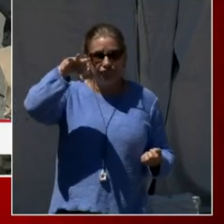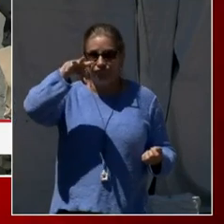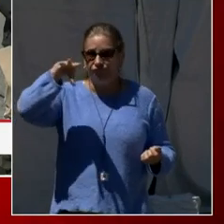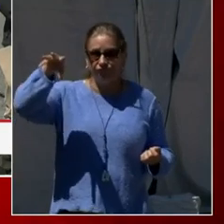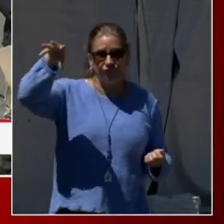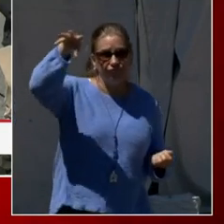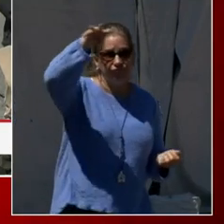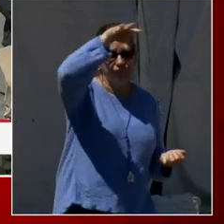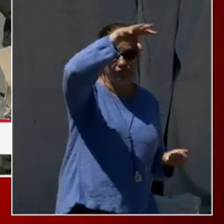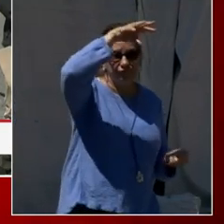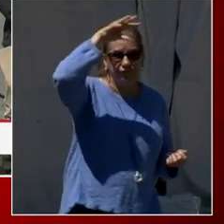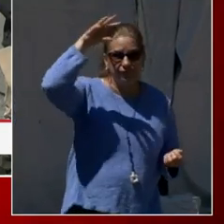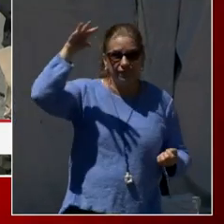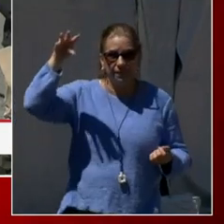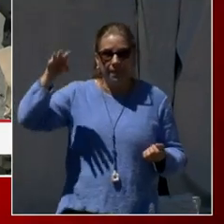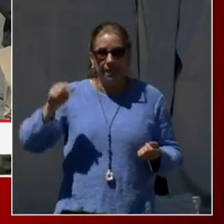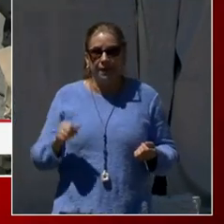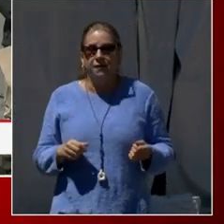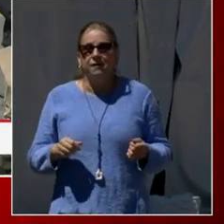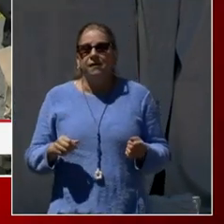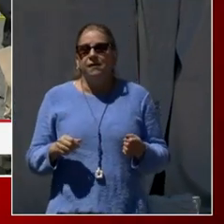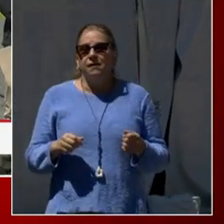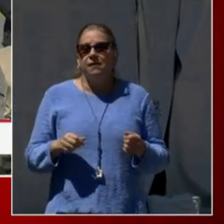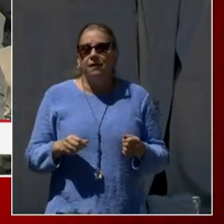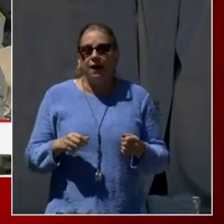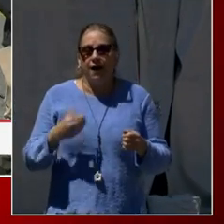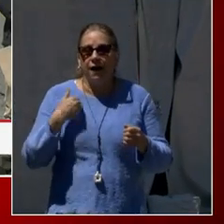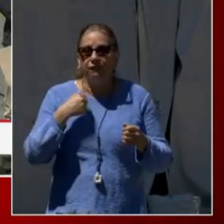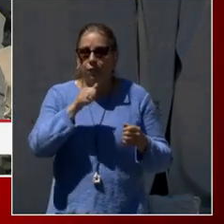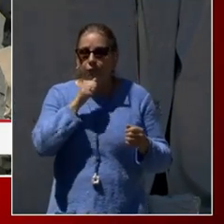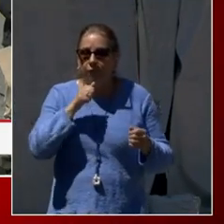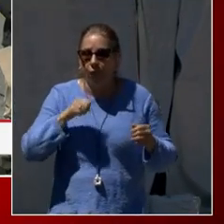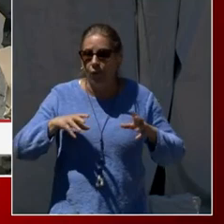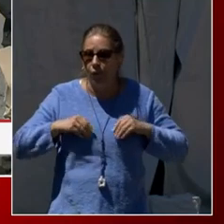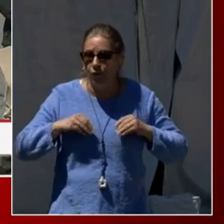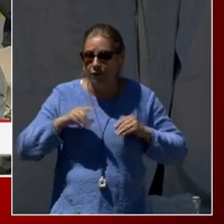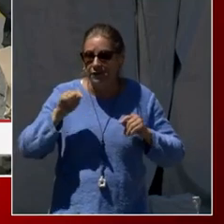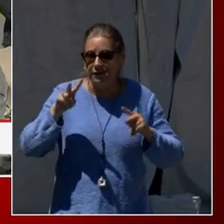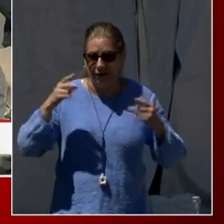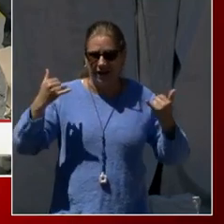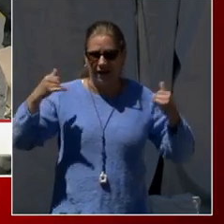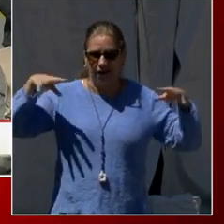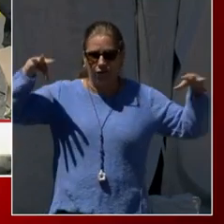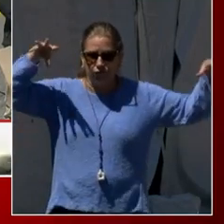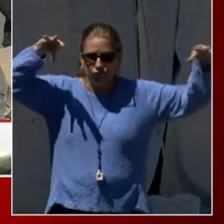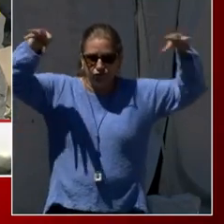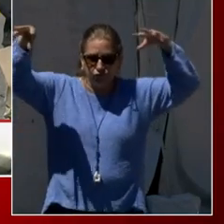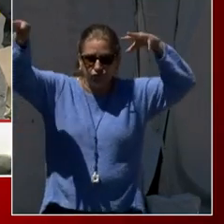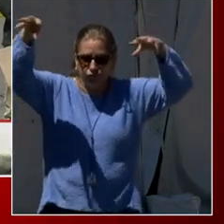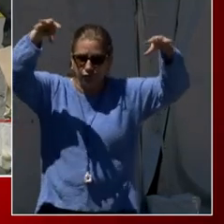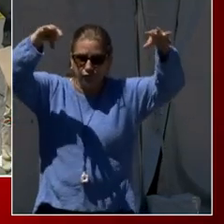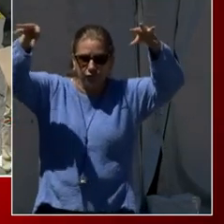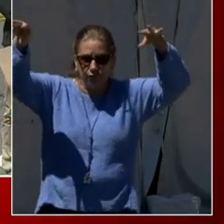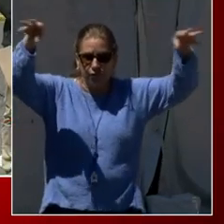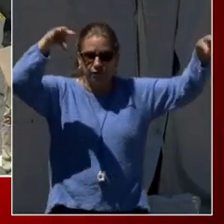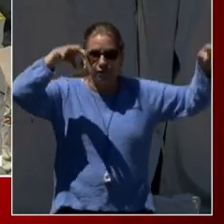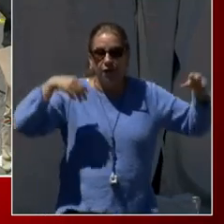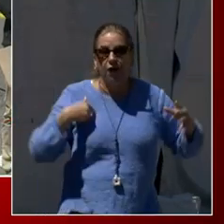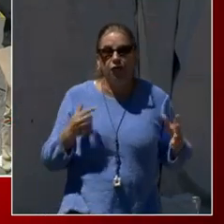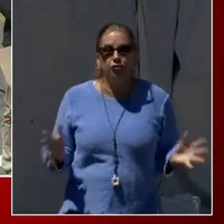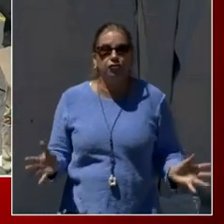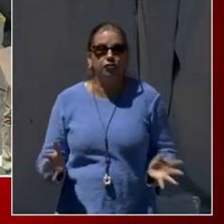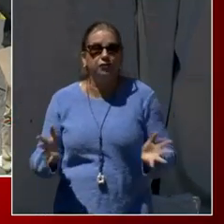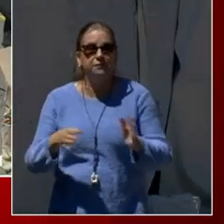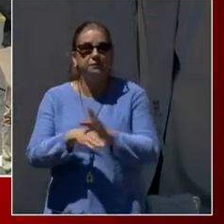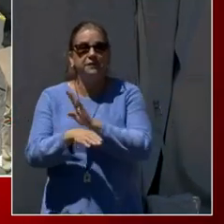cameras. We have privately owned cameras. We are urging our business owners that if